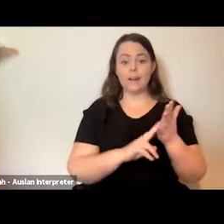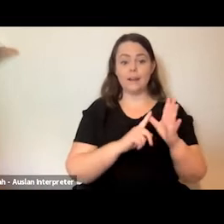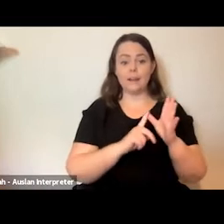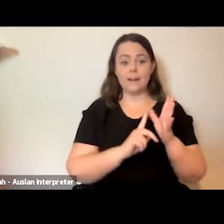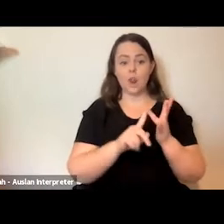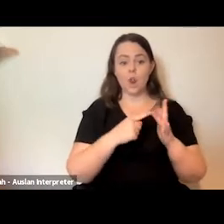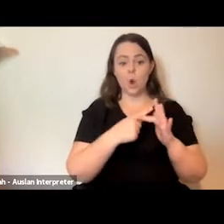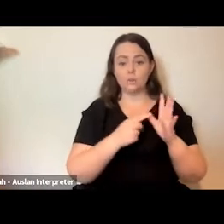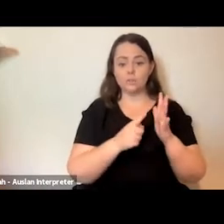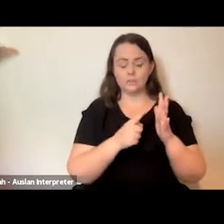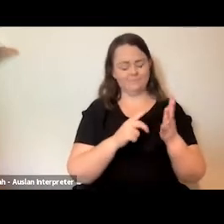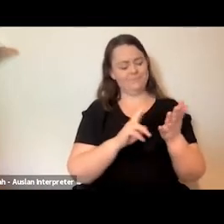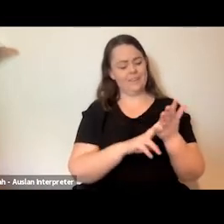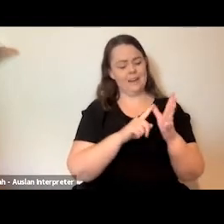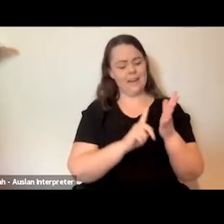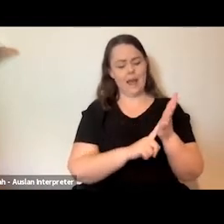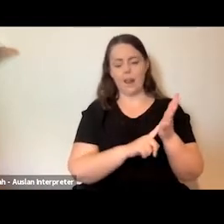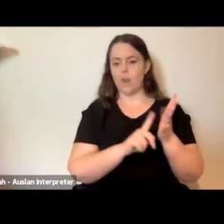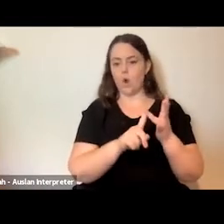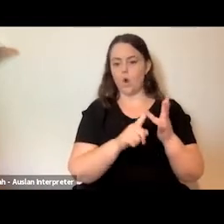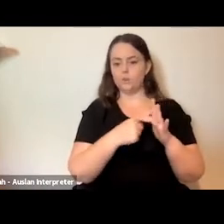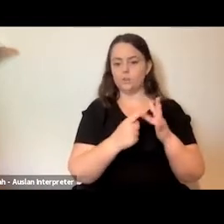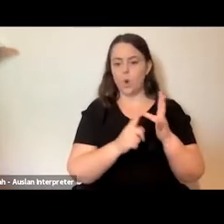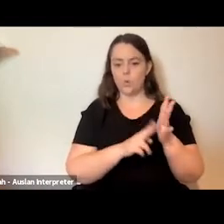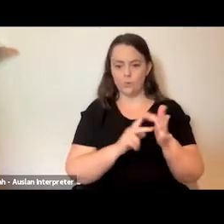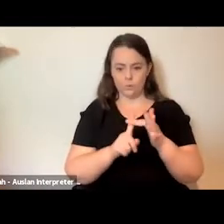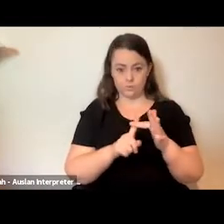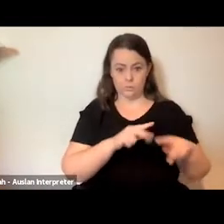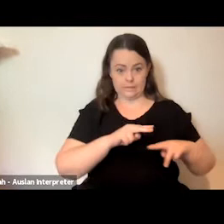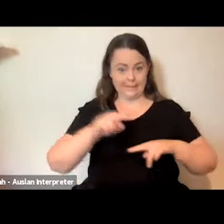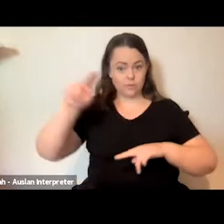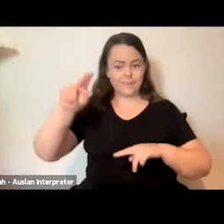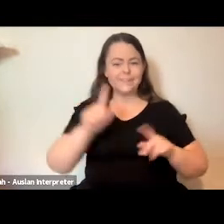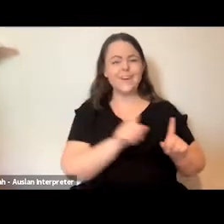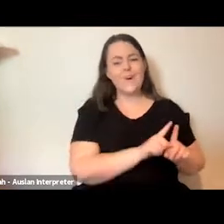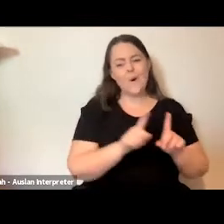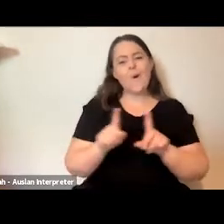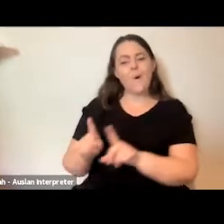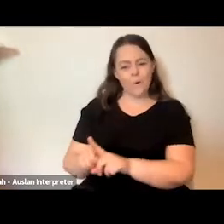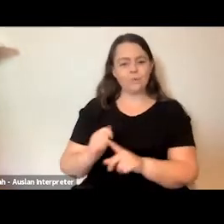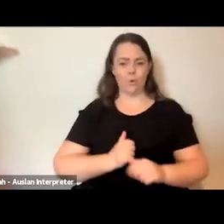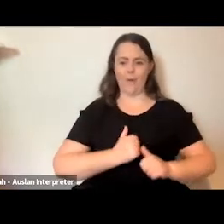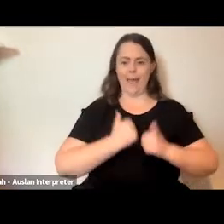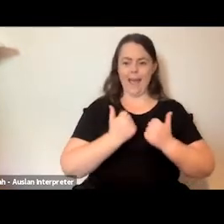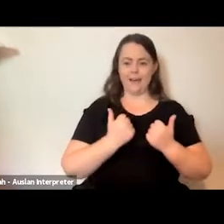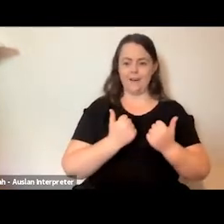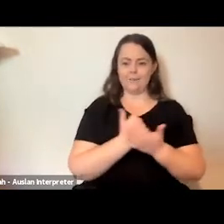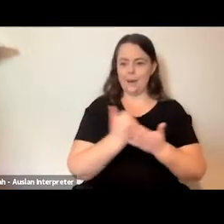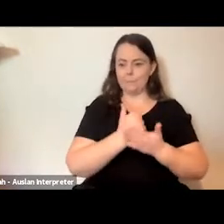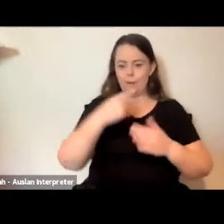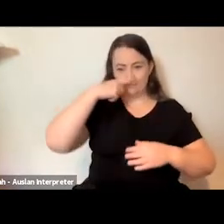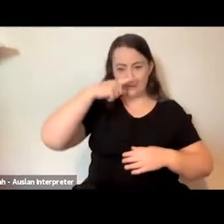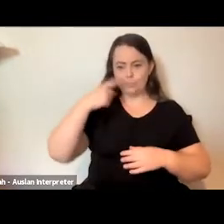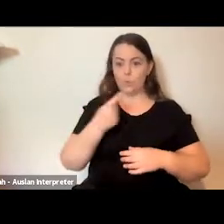the accessibility of naloxone has increased, so too has the proportion of our sample that's been trained in naloxone